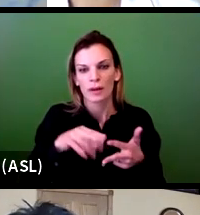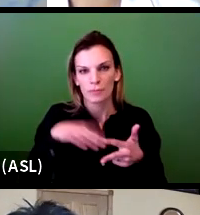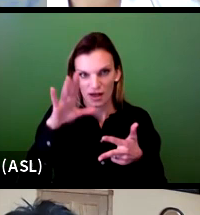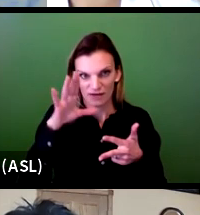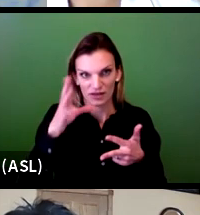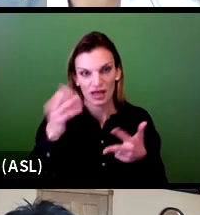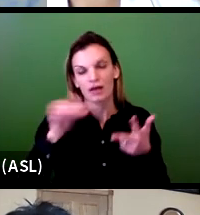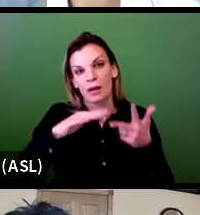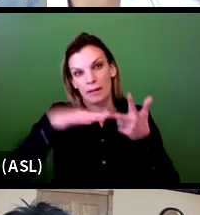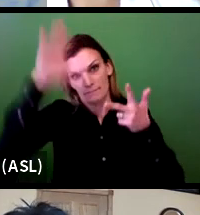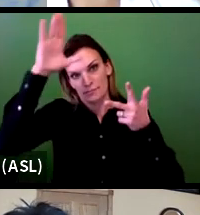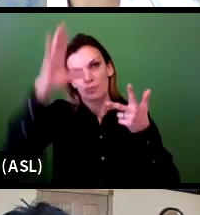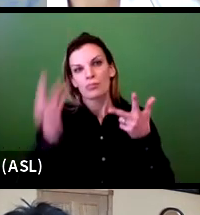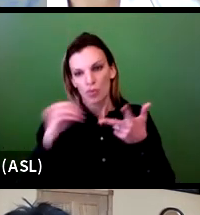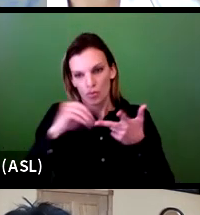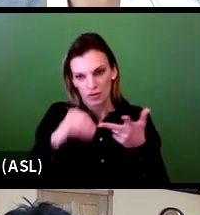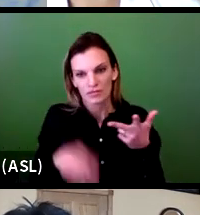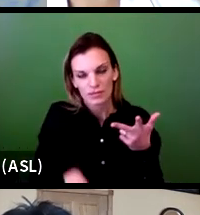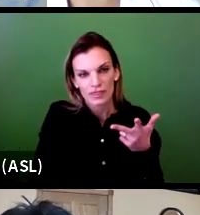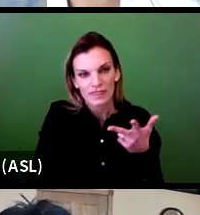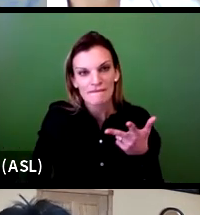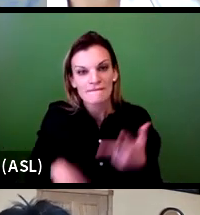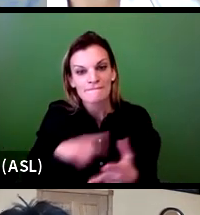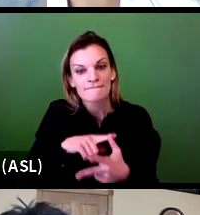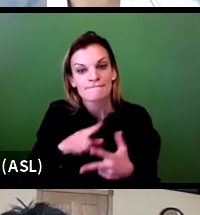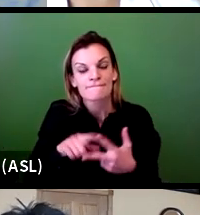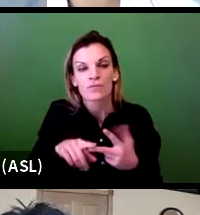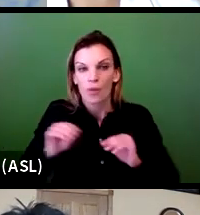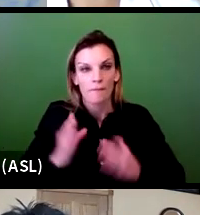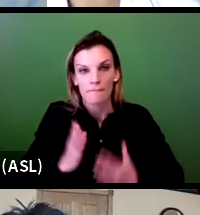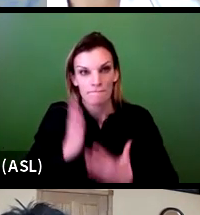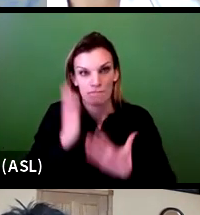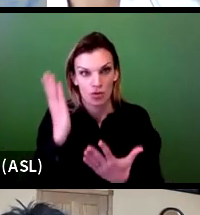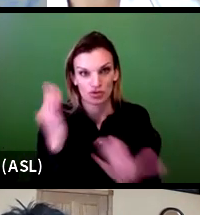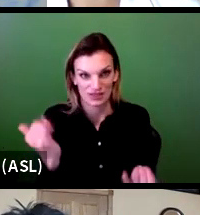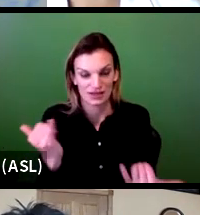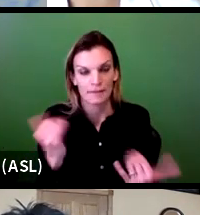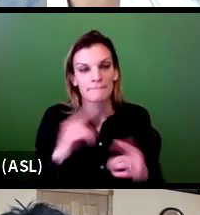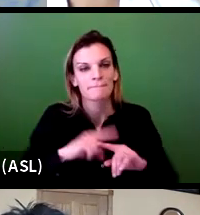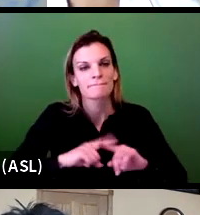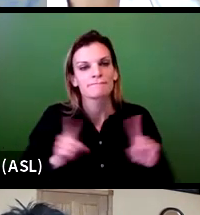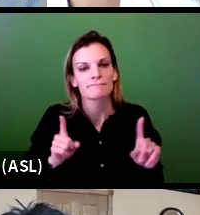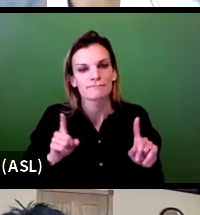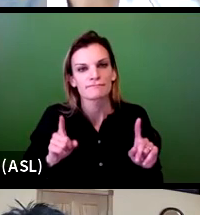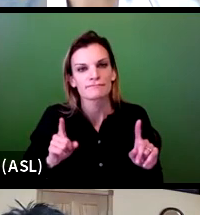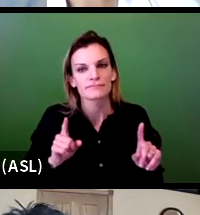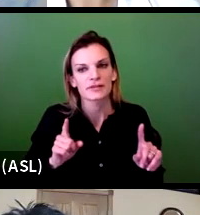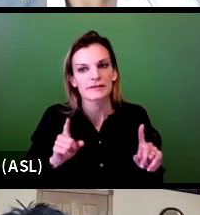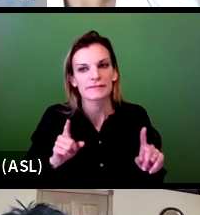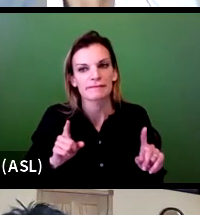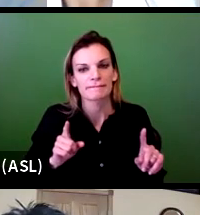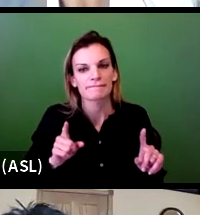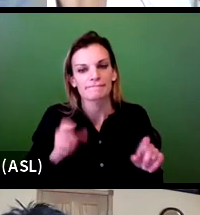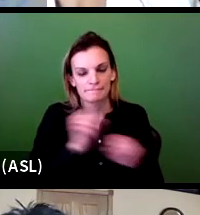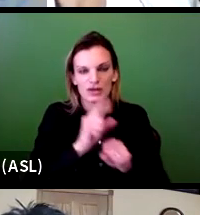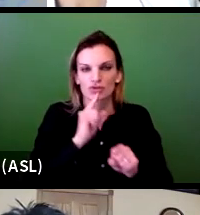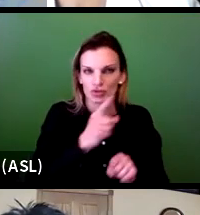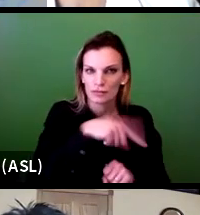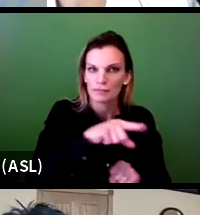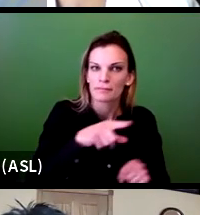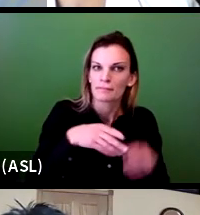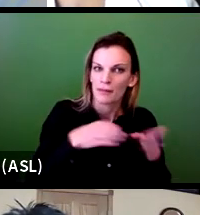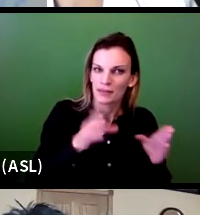further above that. And so there's not a motion today, but if anyone in the public is interested in seeing those, you can see